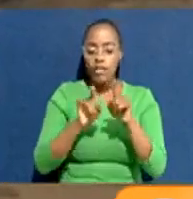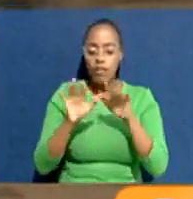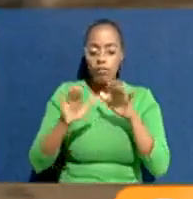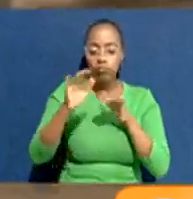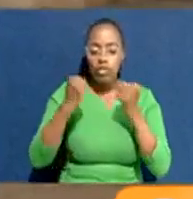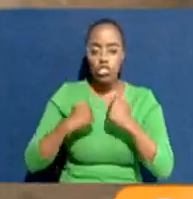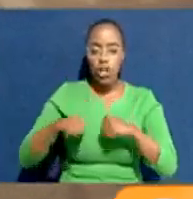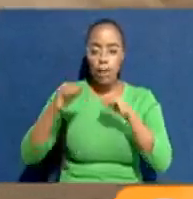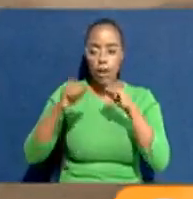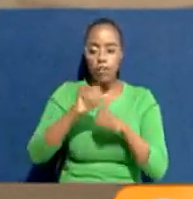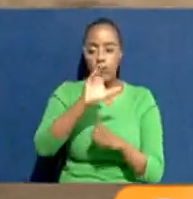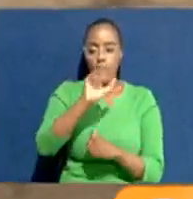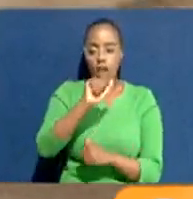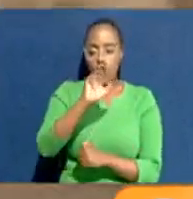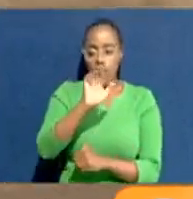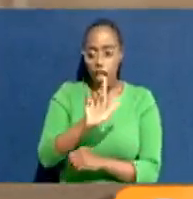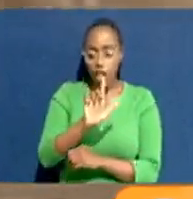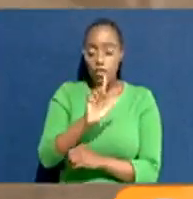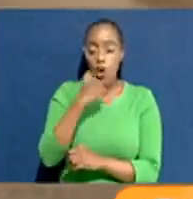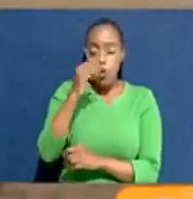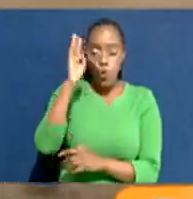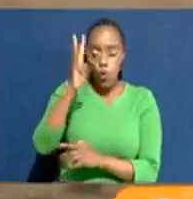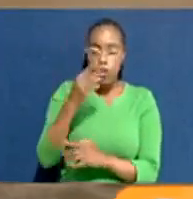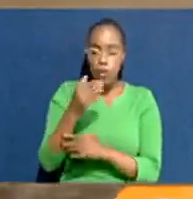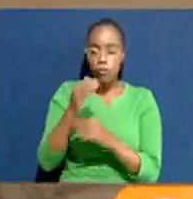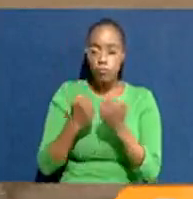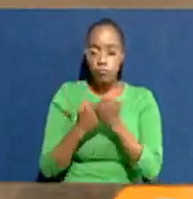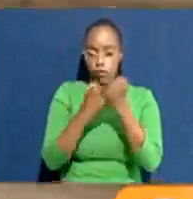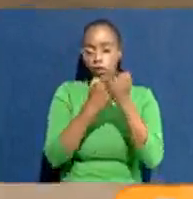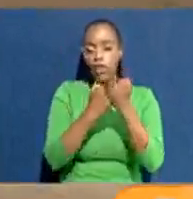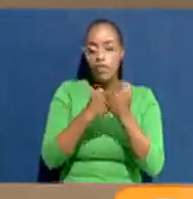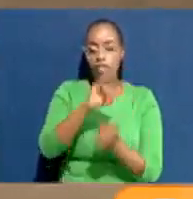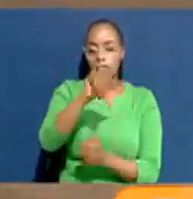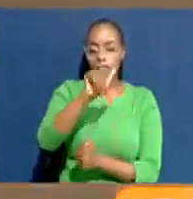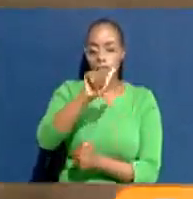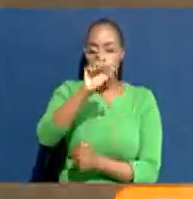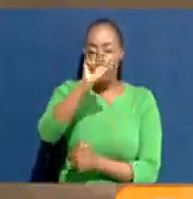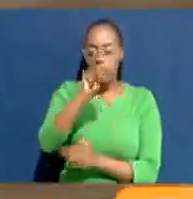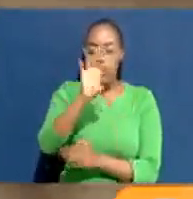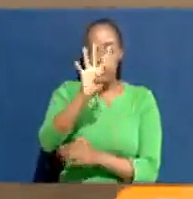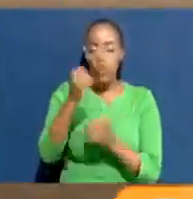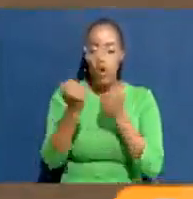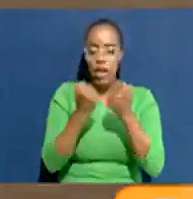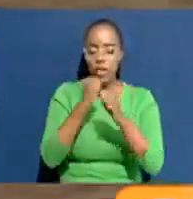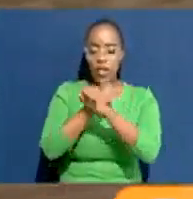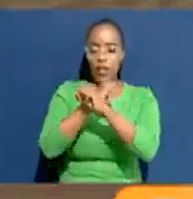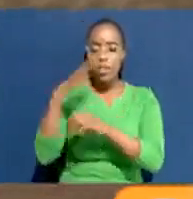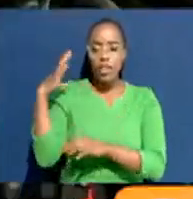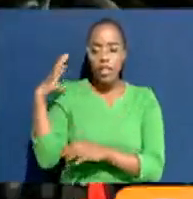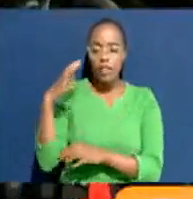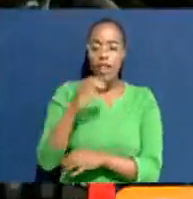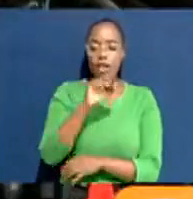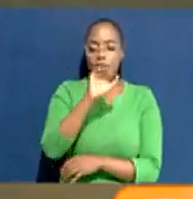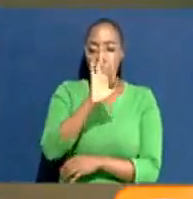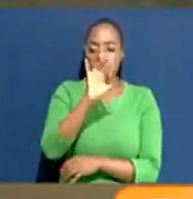Chairman Carl Flash Tundo, to be navigated by Tim Jessup. Toyota have entered four cars led by defending champion and FIA